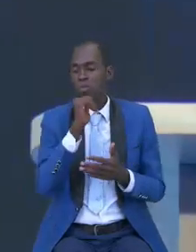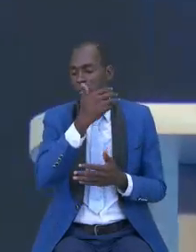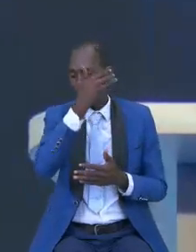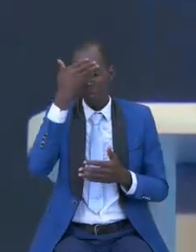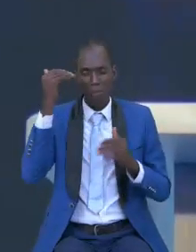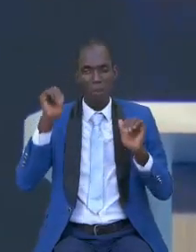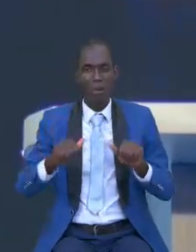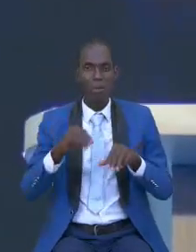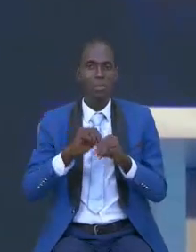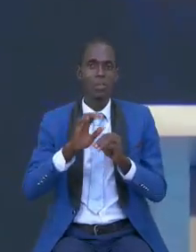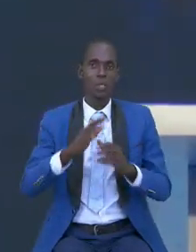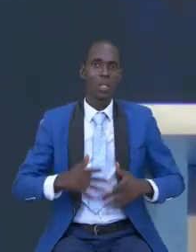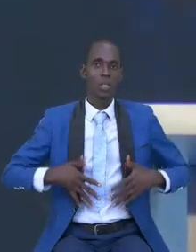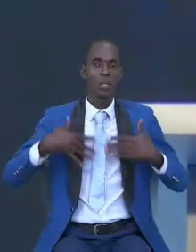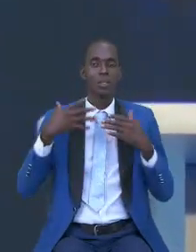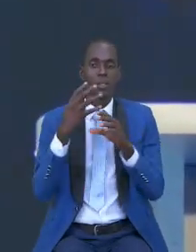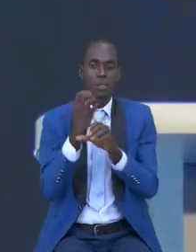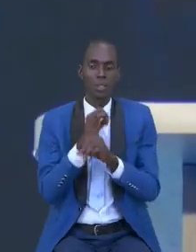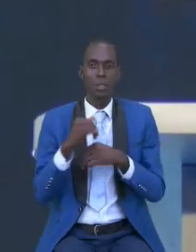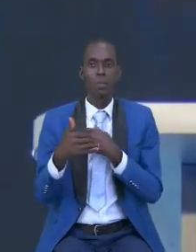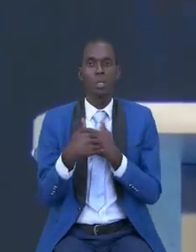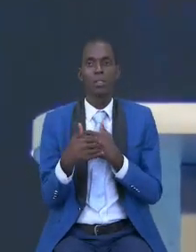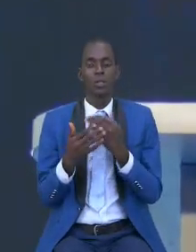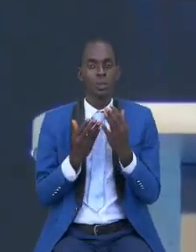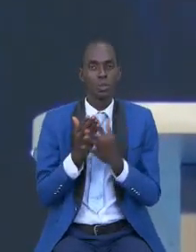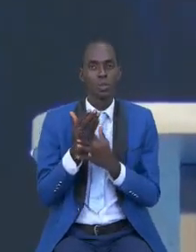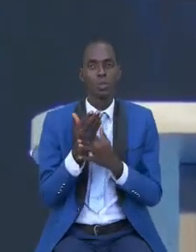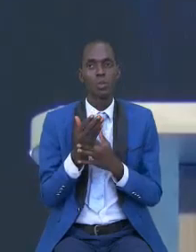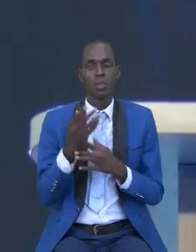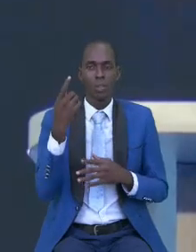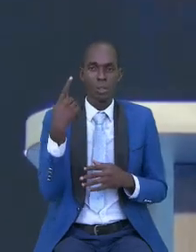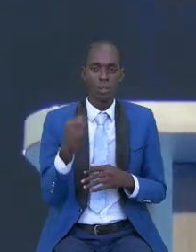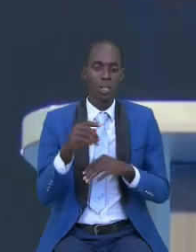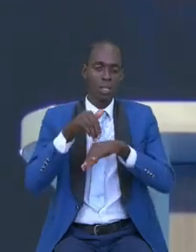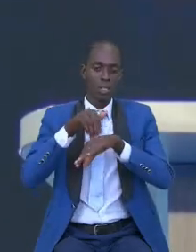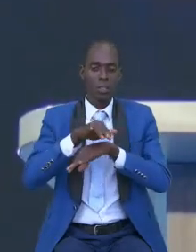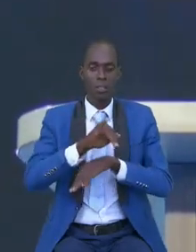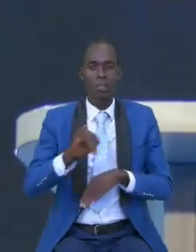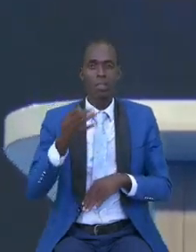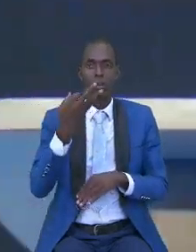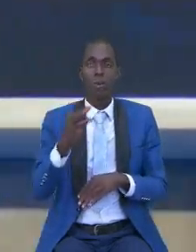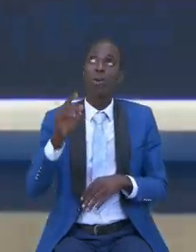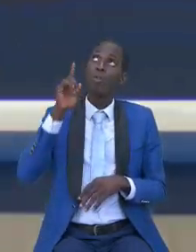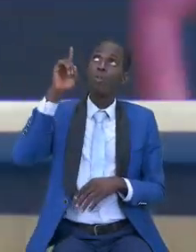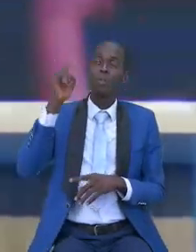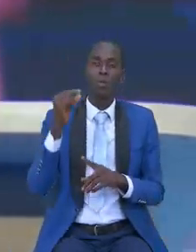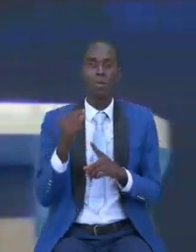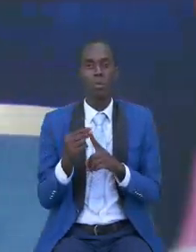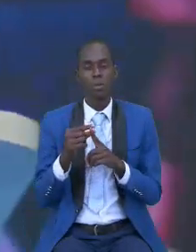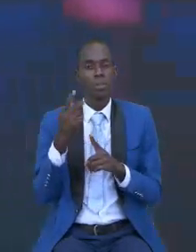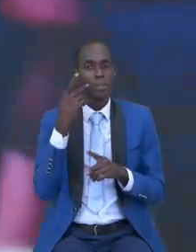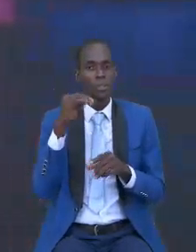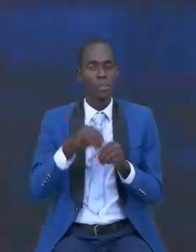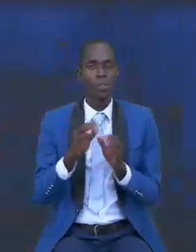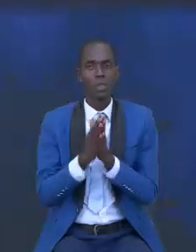unforgettable in your life. Recovery through the sending of his word. In Matthew